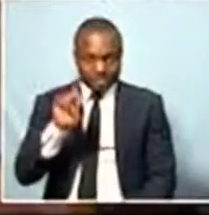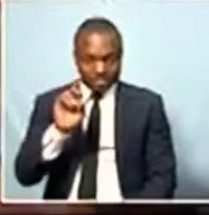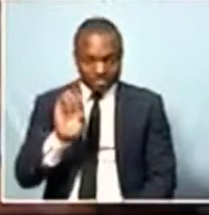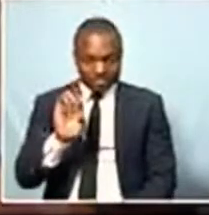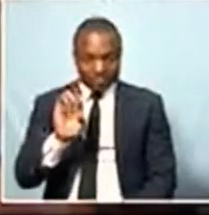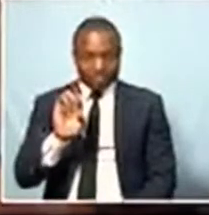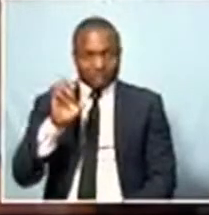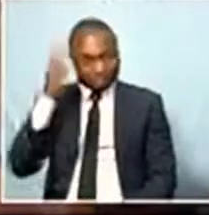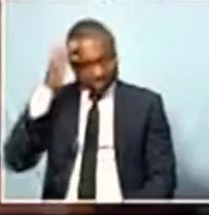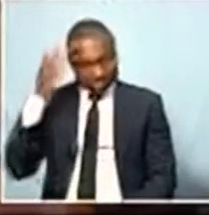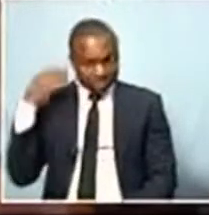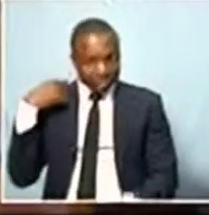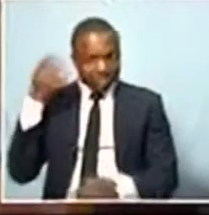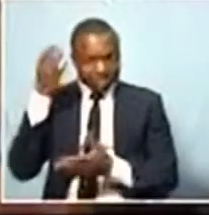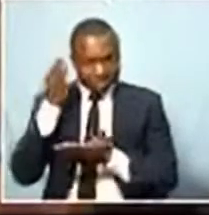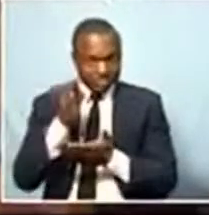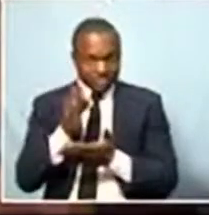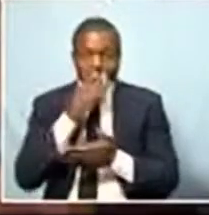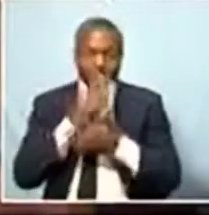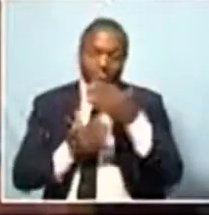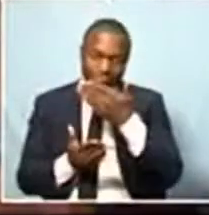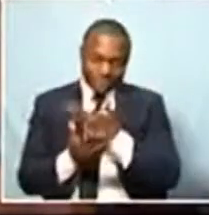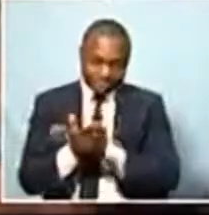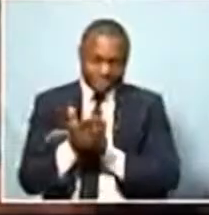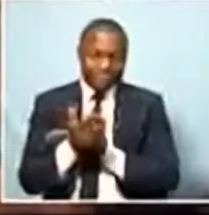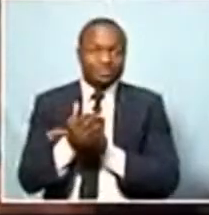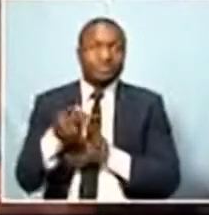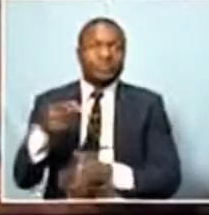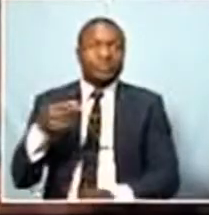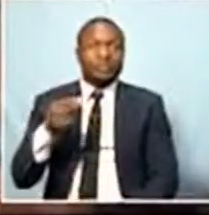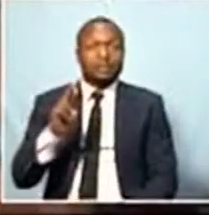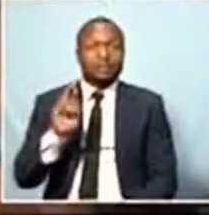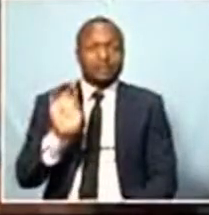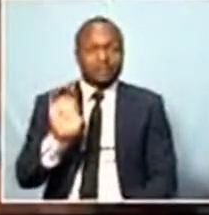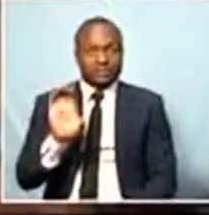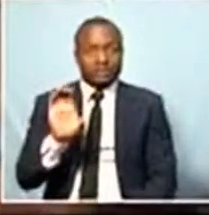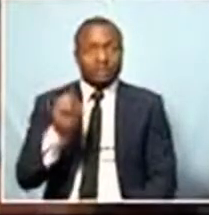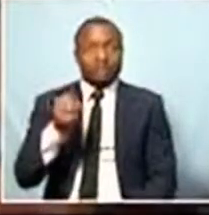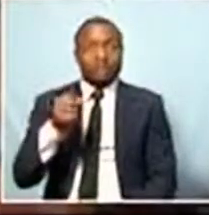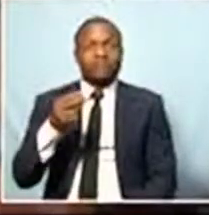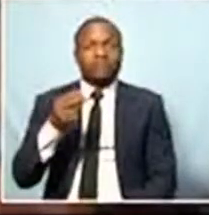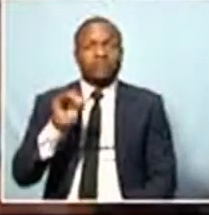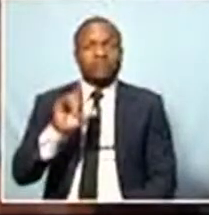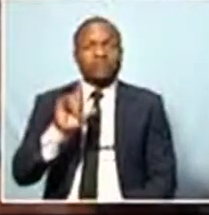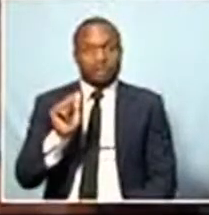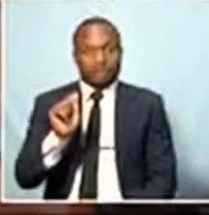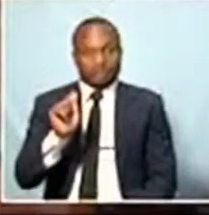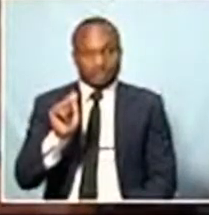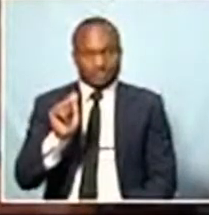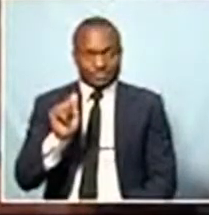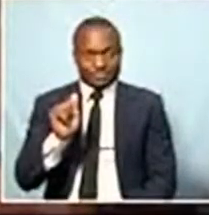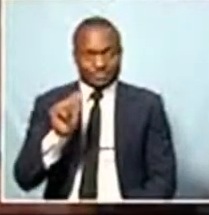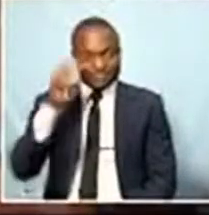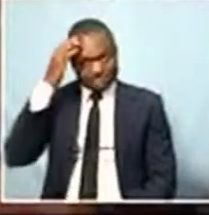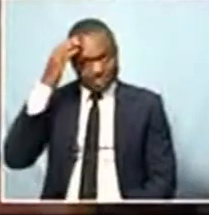Good morning, Chair, and good morning, honorable members. Good morning, HRC. My name is Sheila Mwenya from the Office of the Clerk.